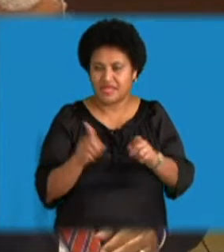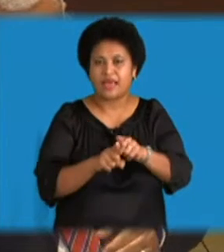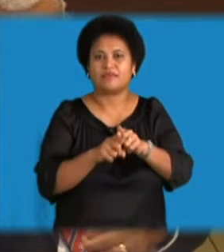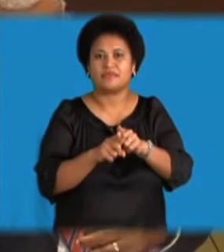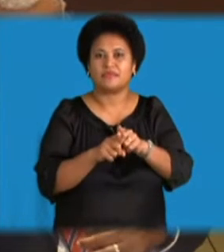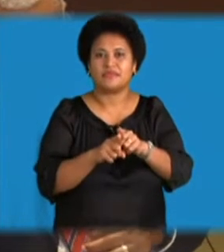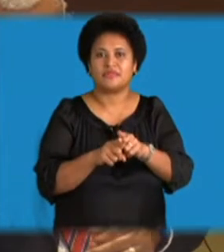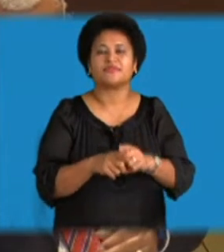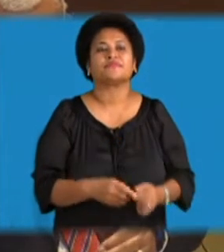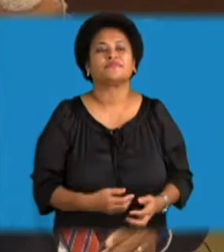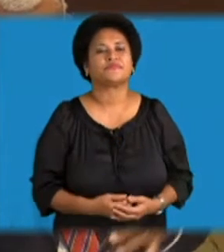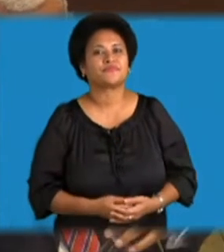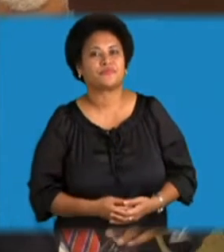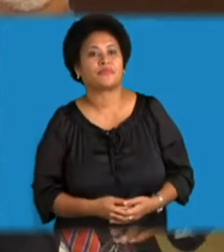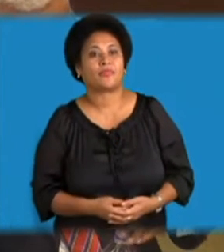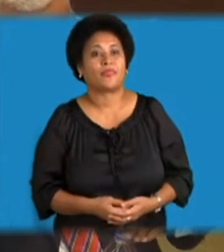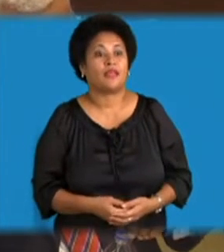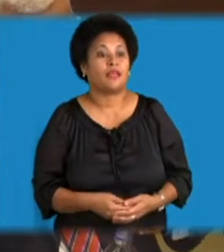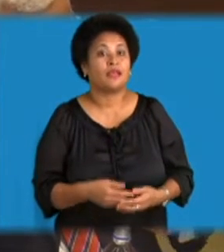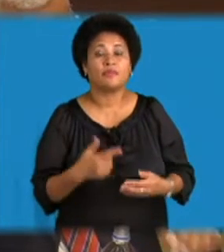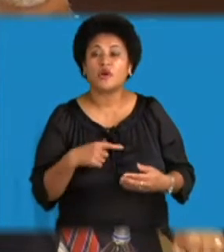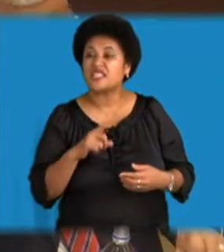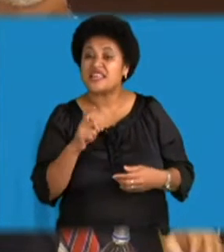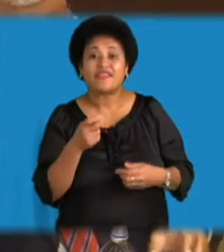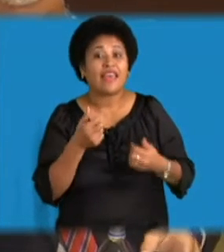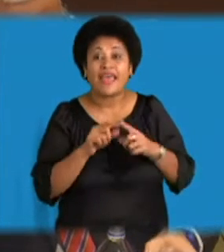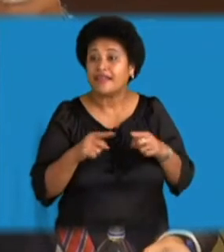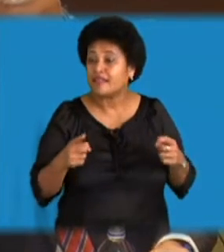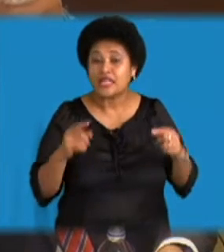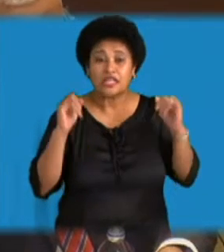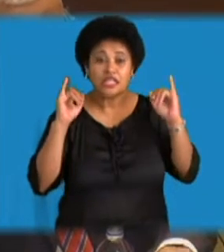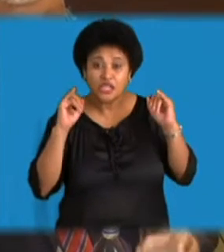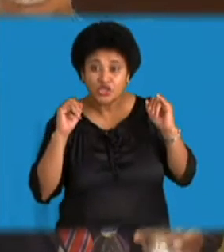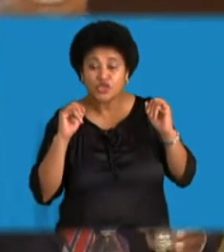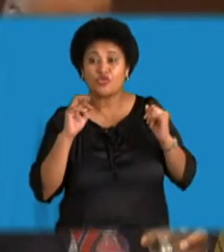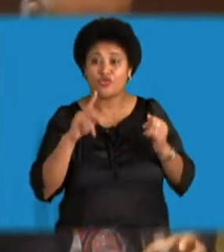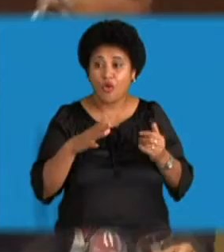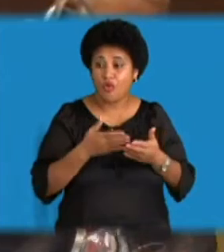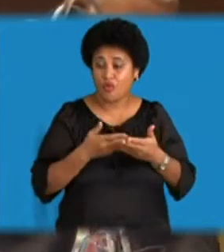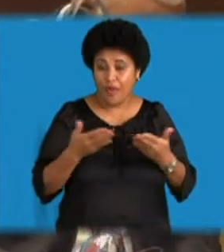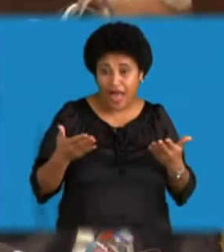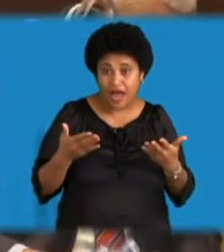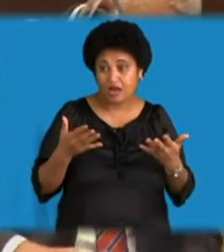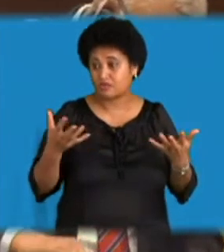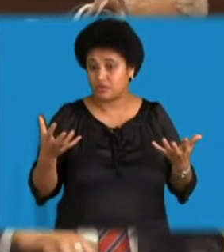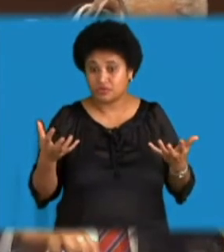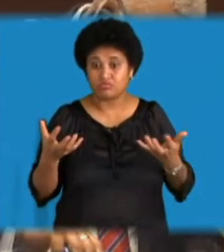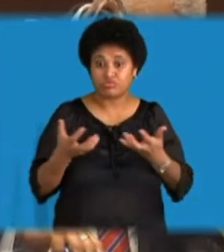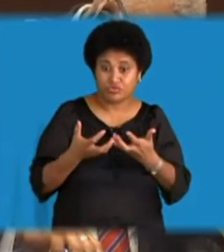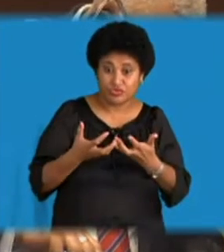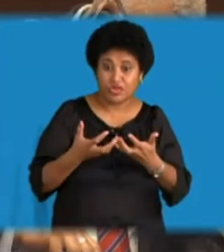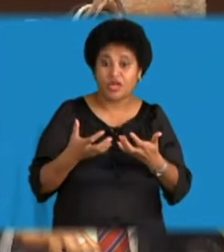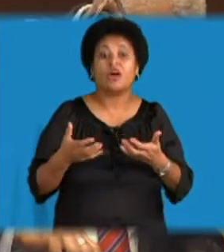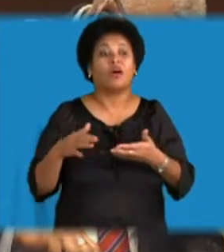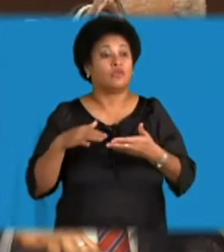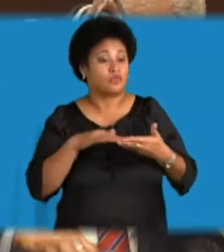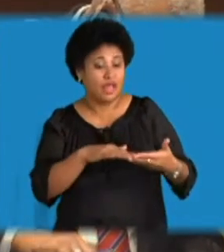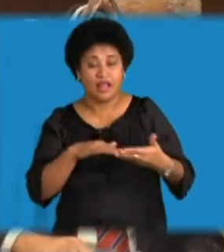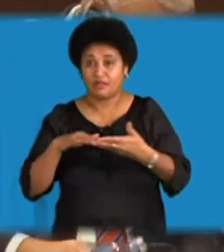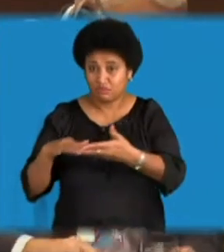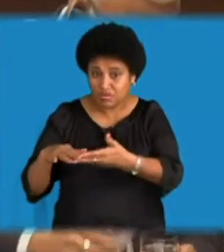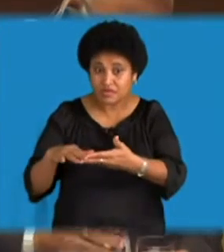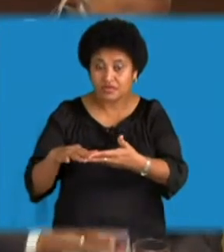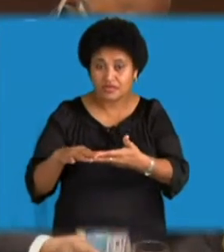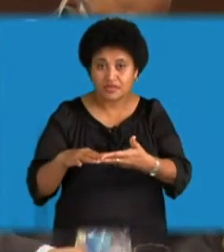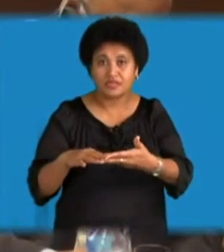Speaker, that any matter to do with adaptation, in particular for countries like Fiji with very low